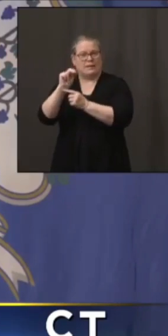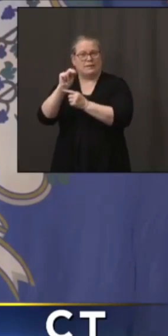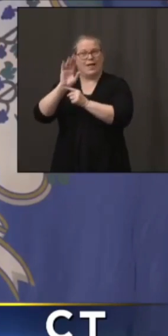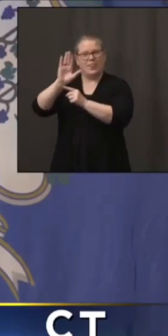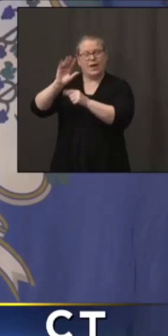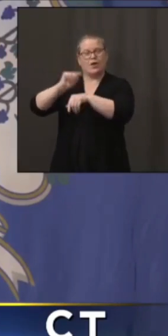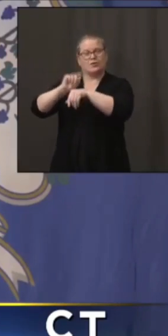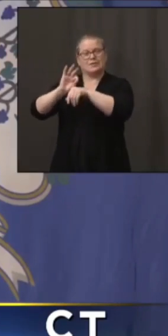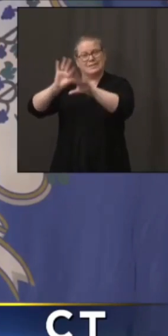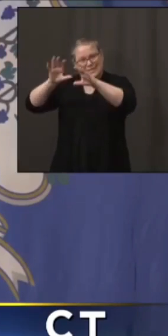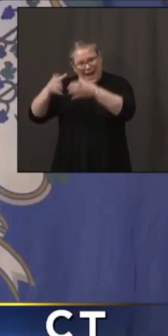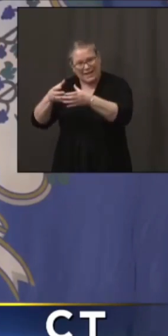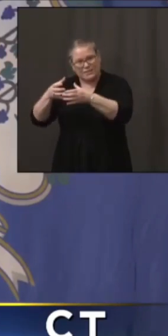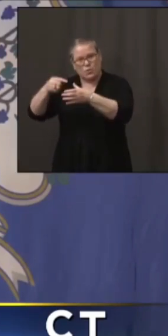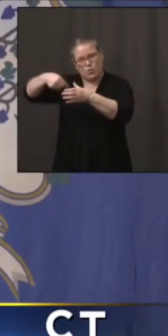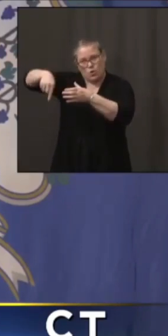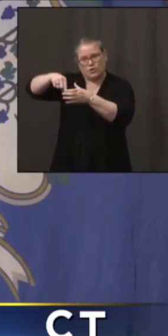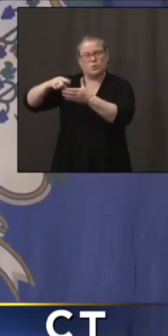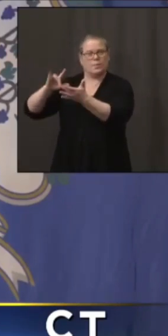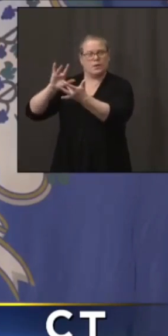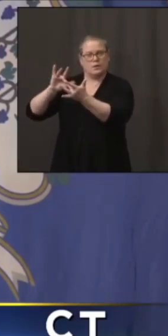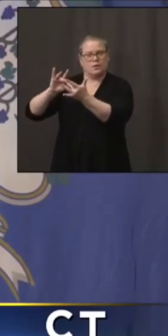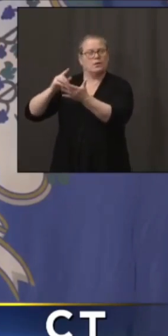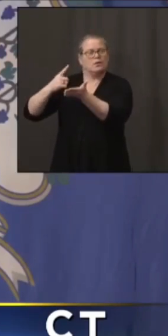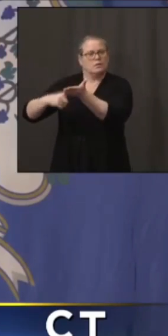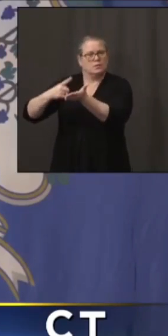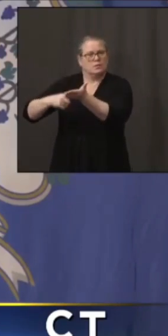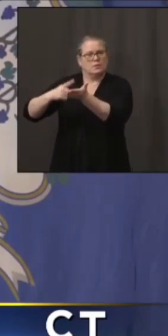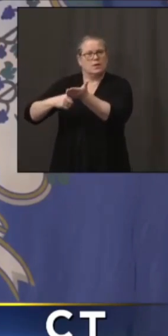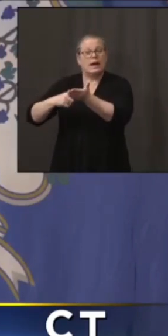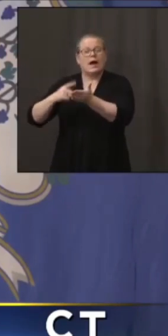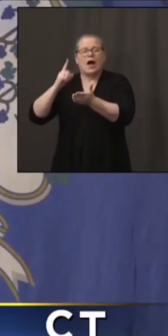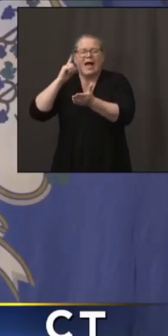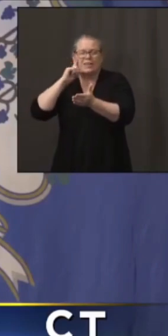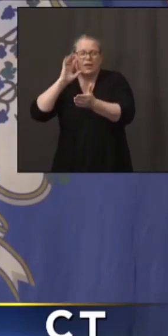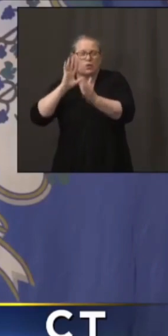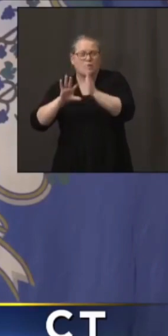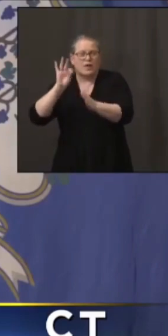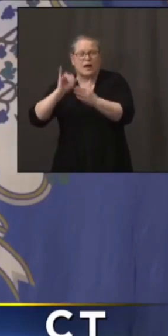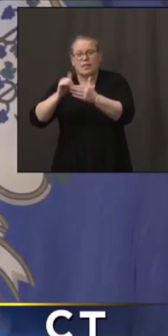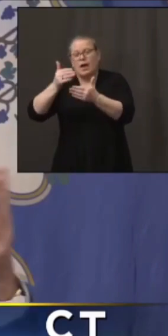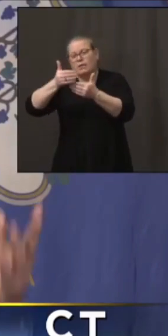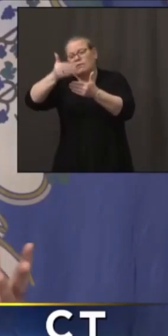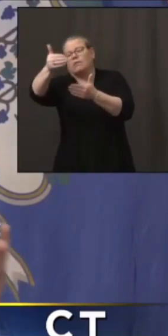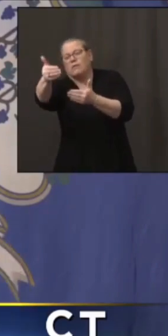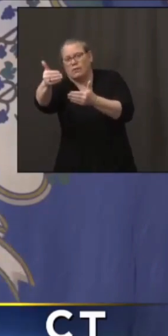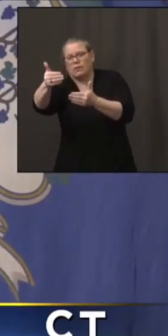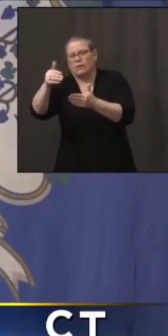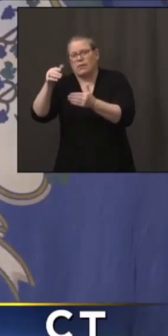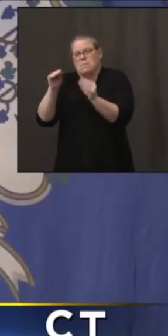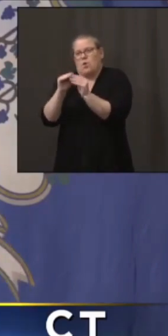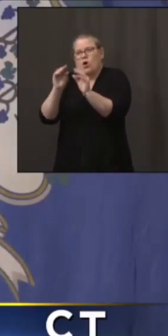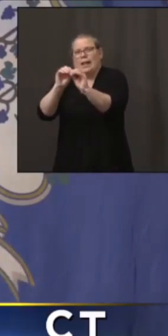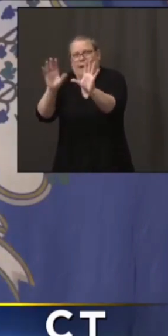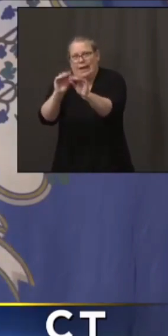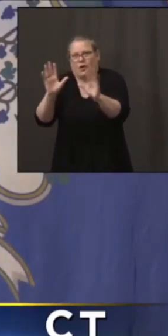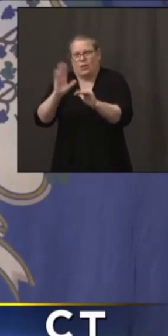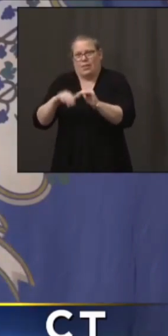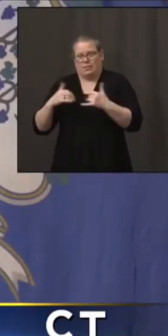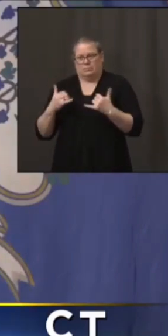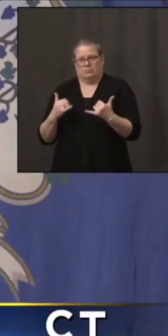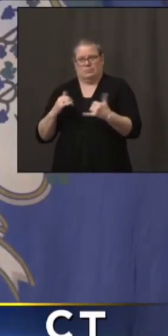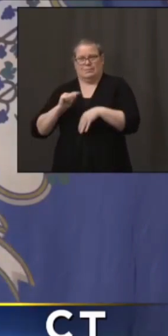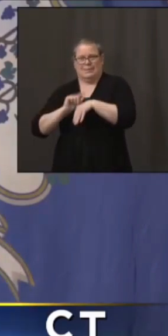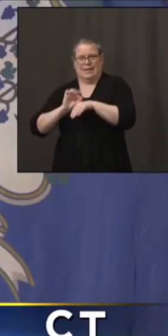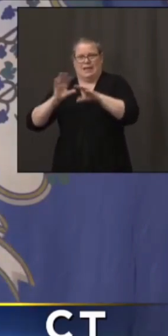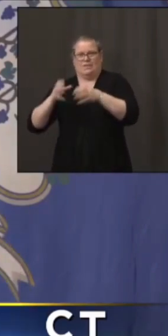little clearer and more prescriptive than the outgoing task force has been. So right now we're putting a lot on the shoulders of our allocation committee